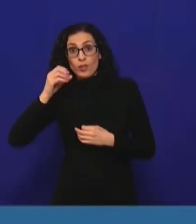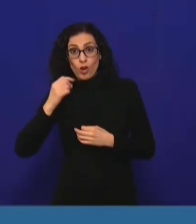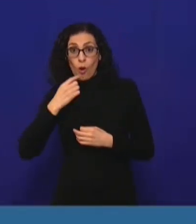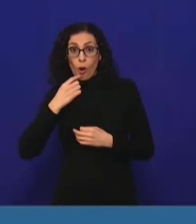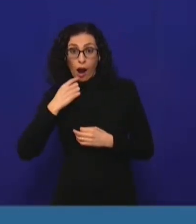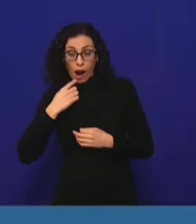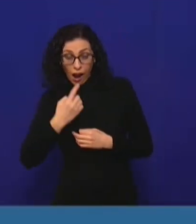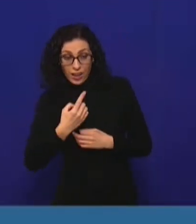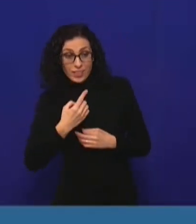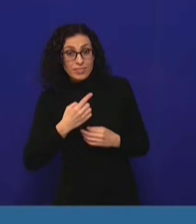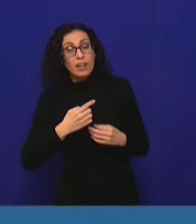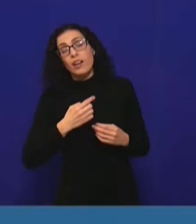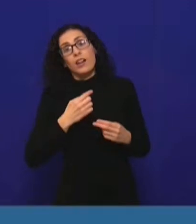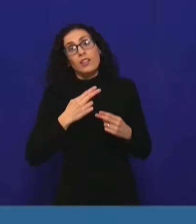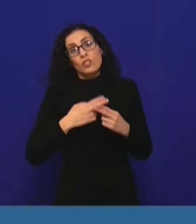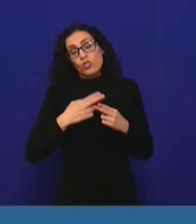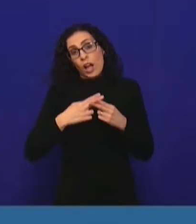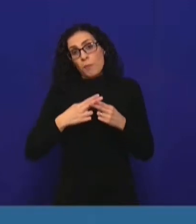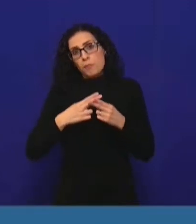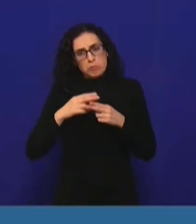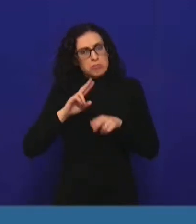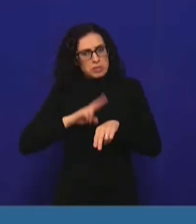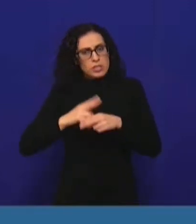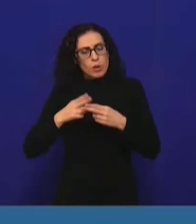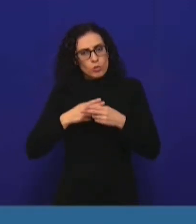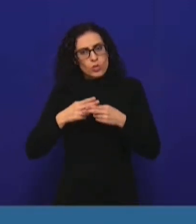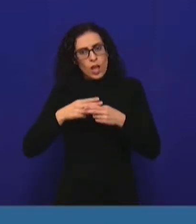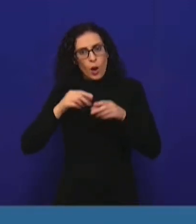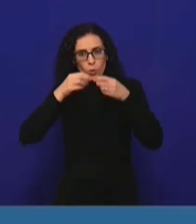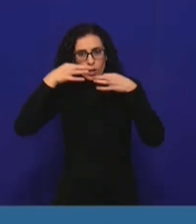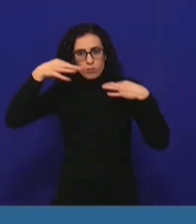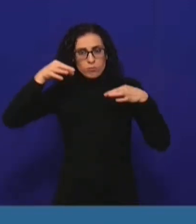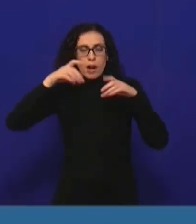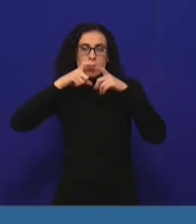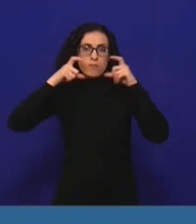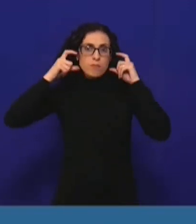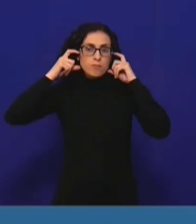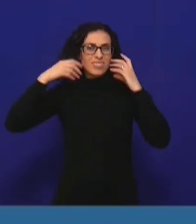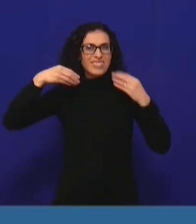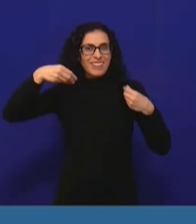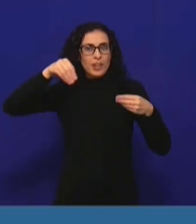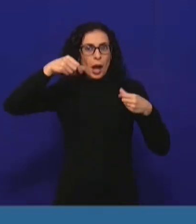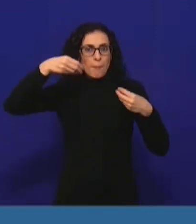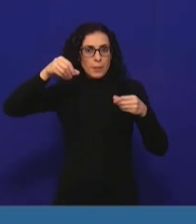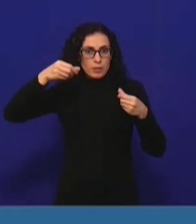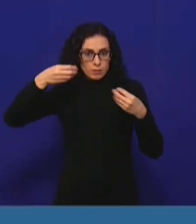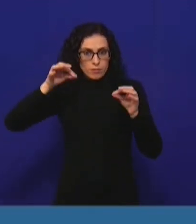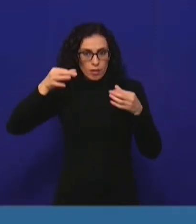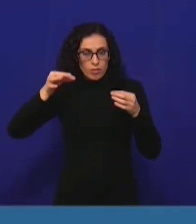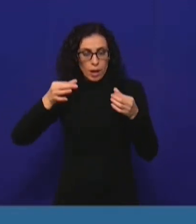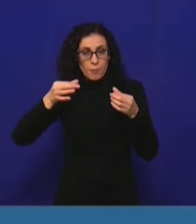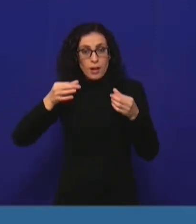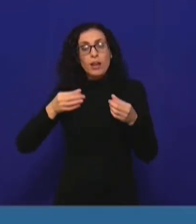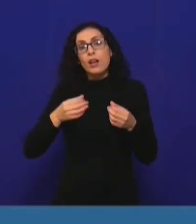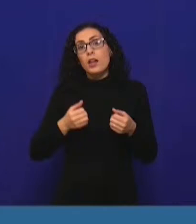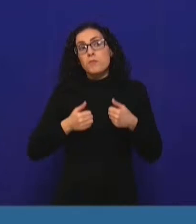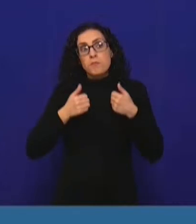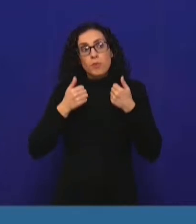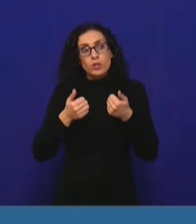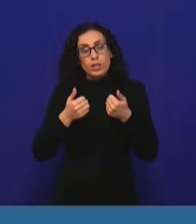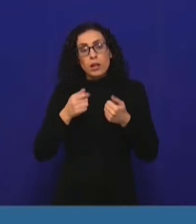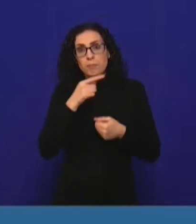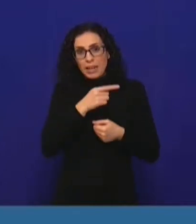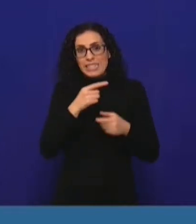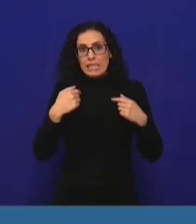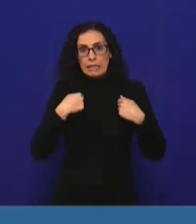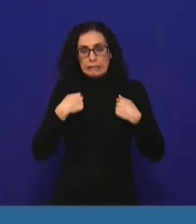ukoll li jistgħu jintużaw pereżempju l-cloth masks. Hemmhekk aħna ħriġna dak il-gwidi li WHO toħroġ. Pereżempju jiena libsa